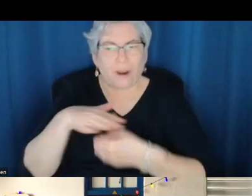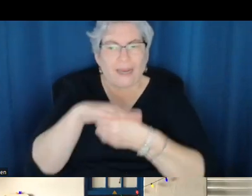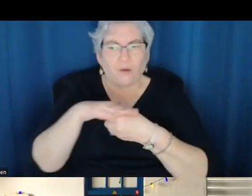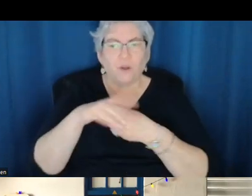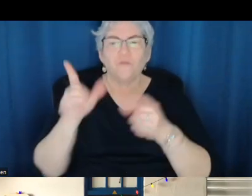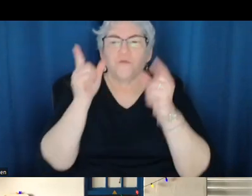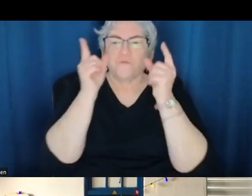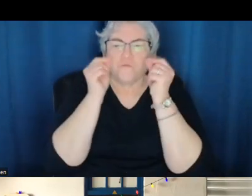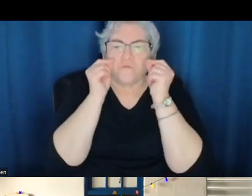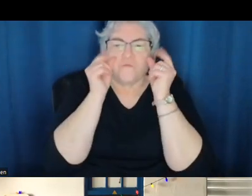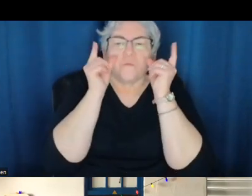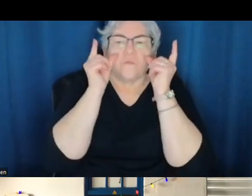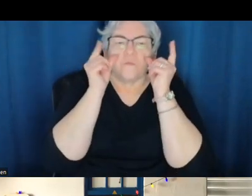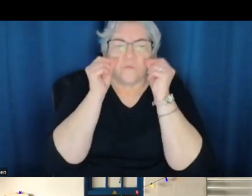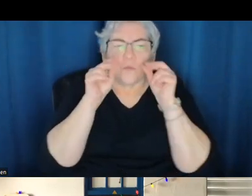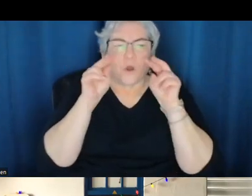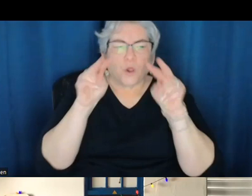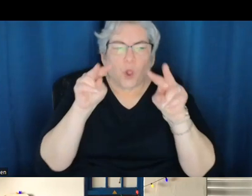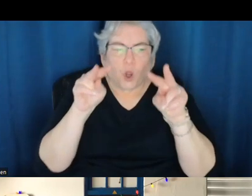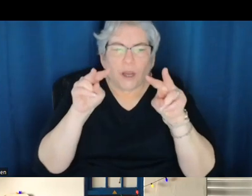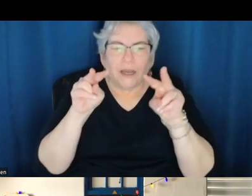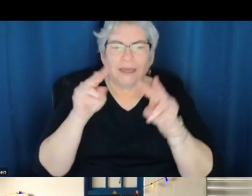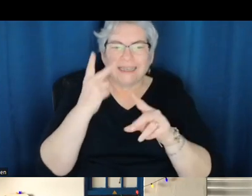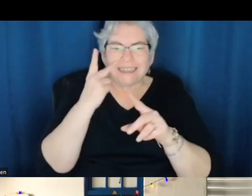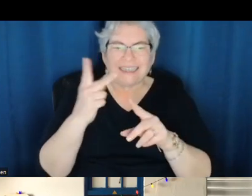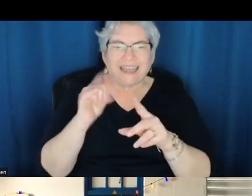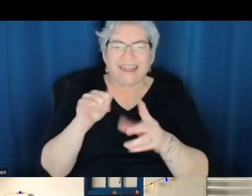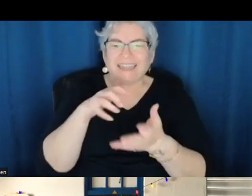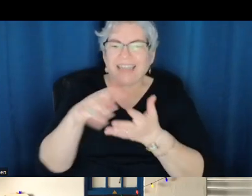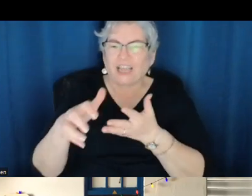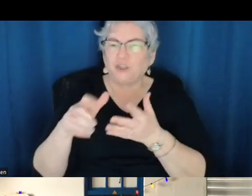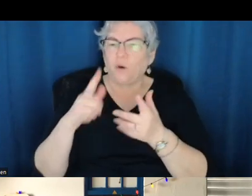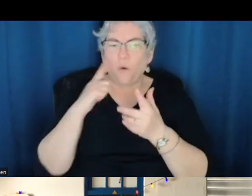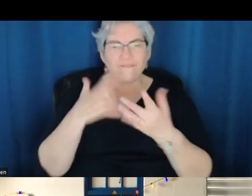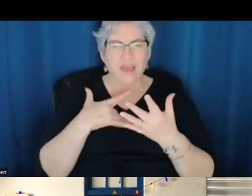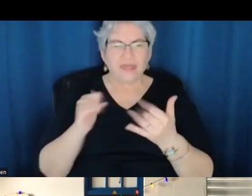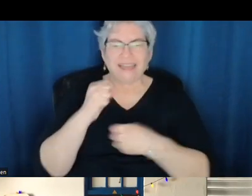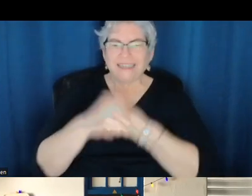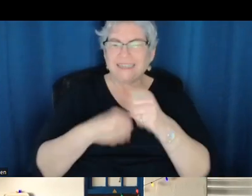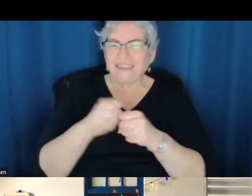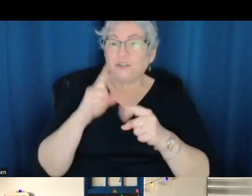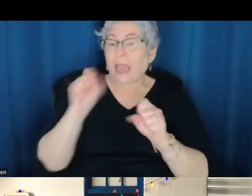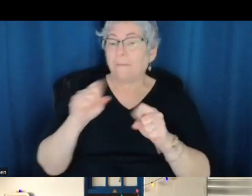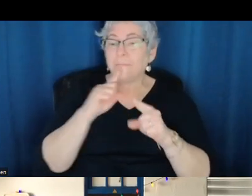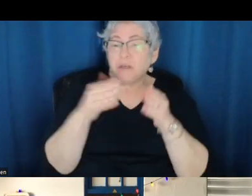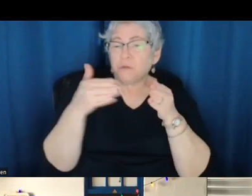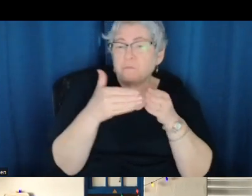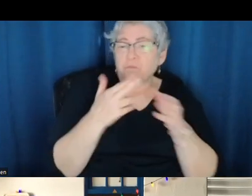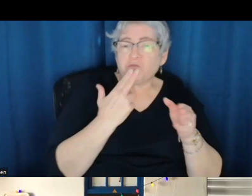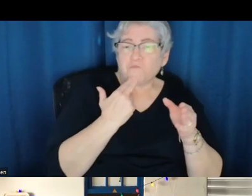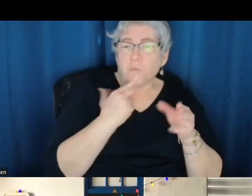transpose that texture, energy, and seasonality into a tiny corner or an entire lot.